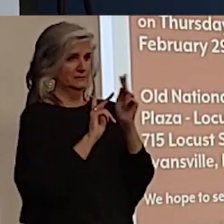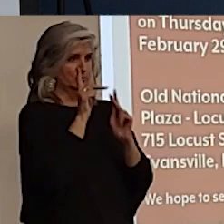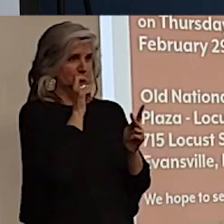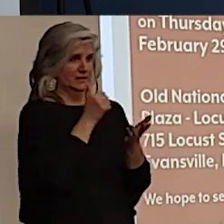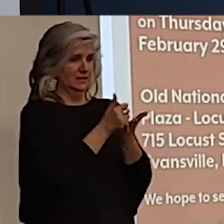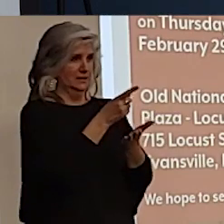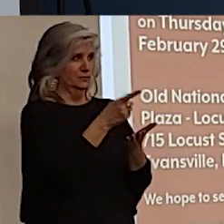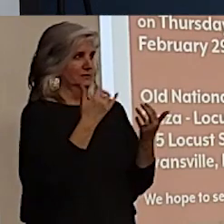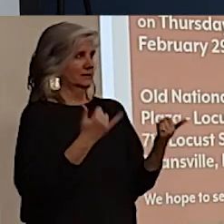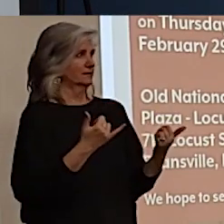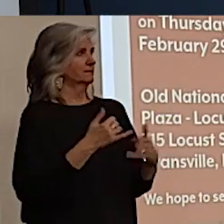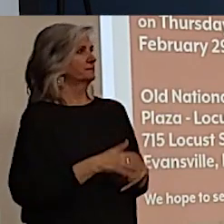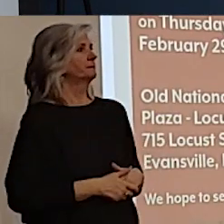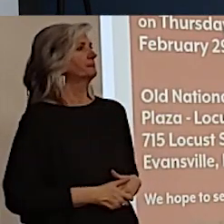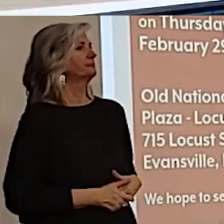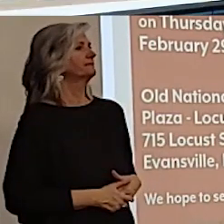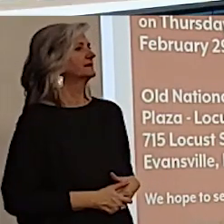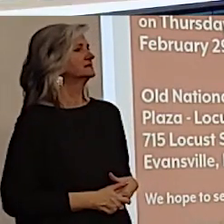you now.